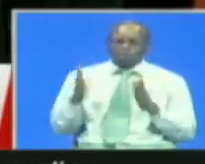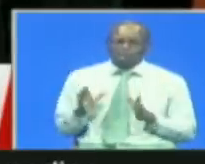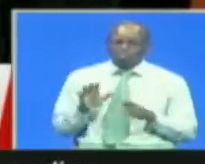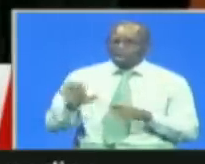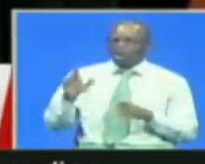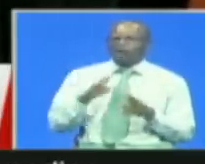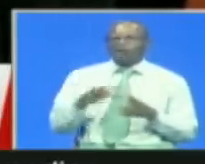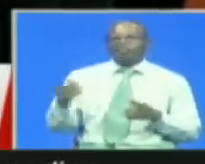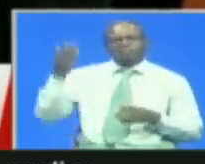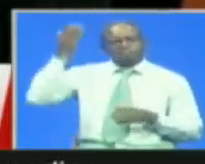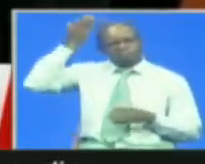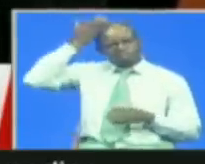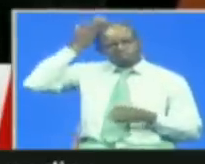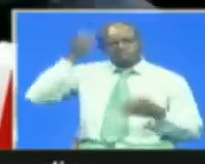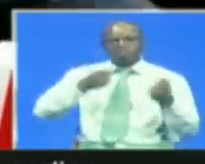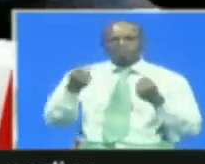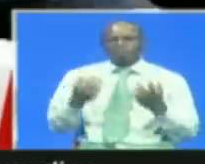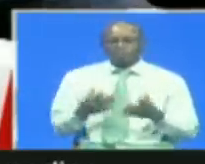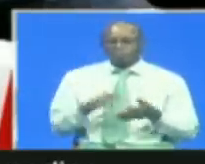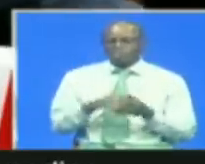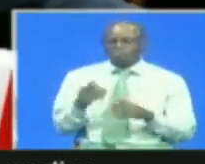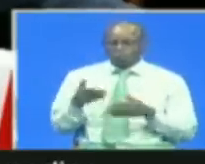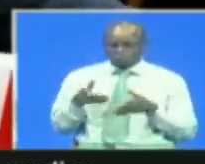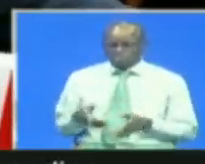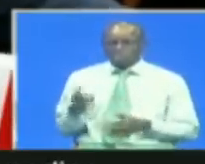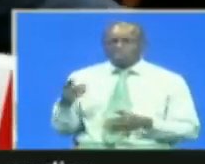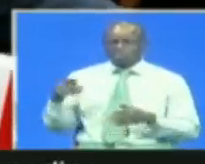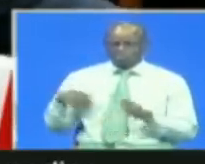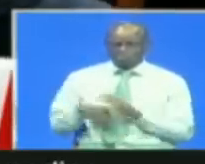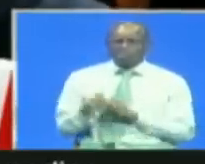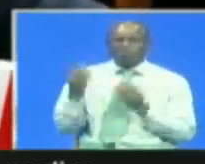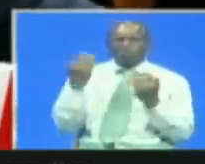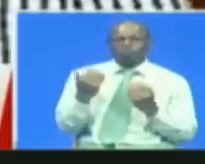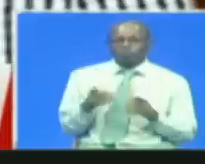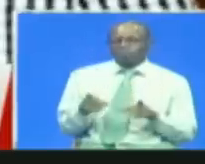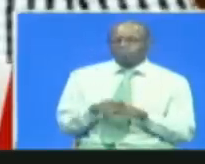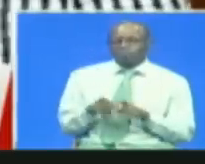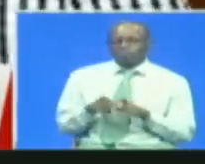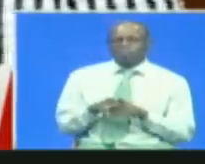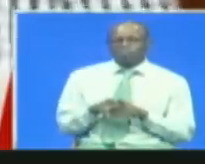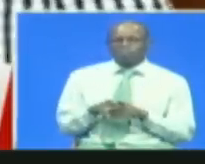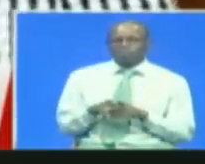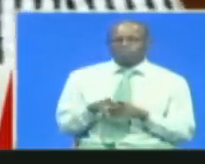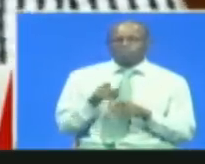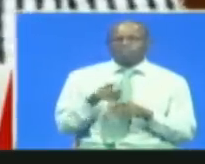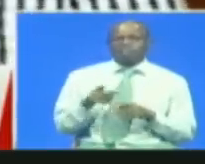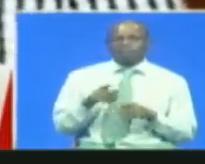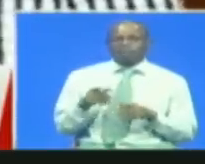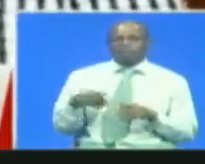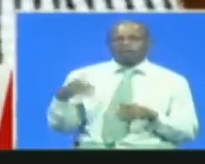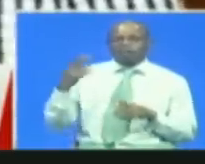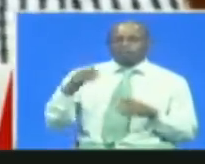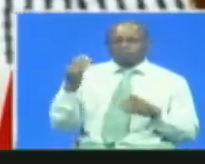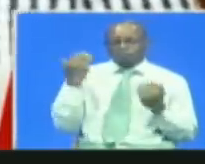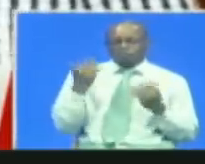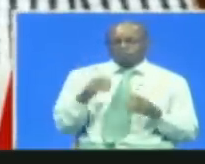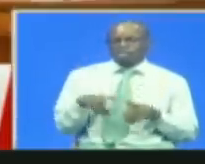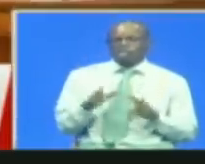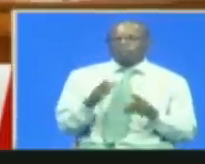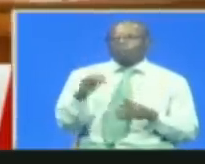Jesse Lesit. The High Court has allowed the prosecution to use the confession of one of the suspects in the Willie Kimani murder